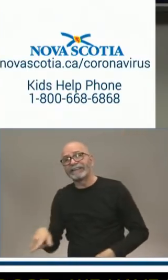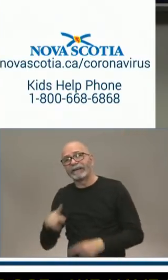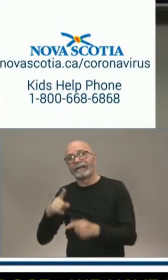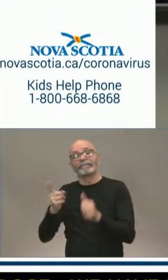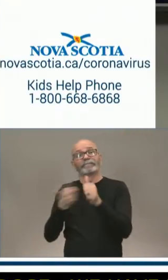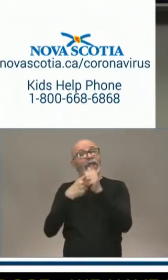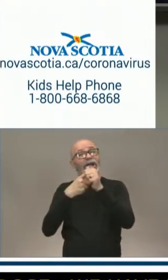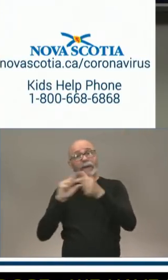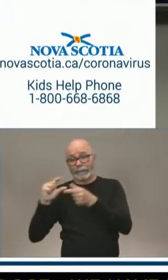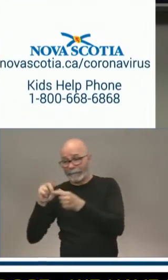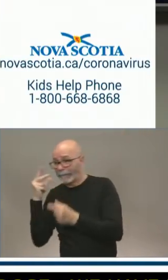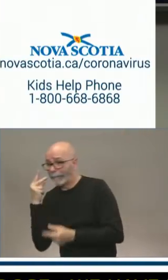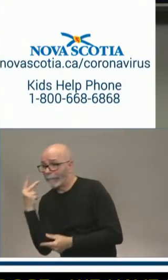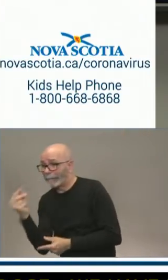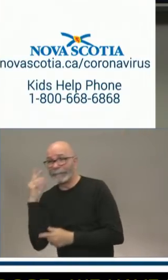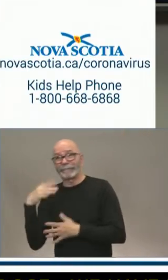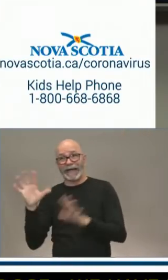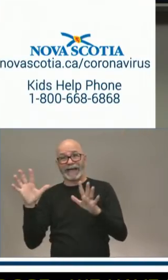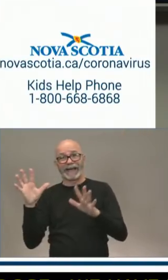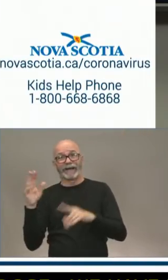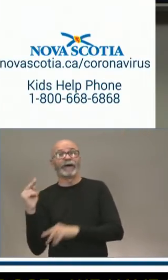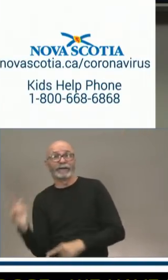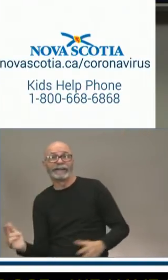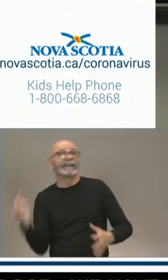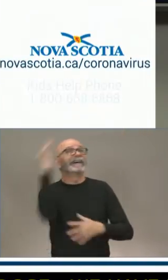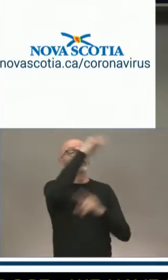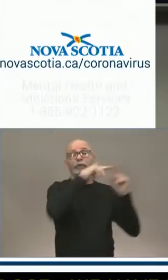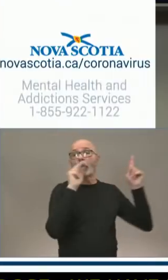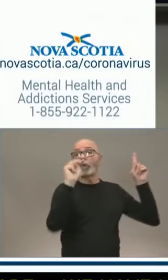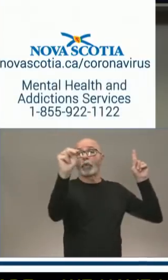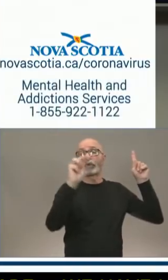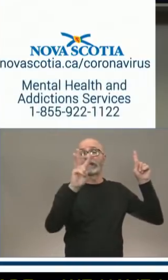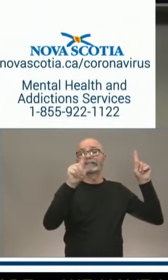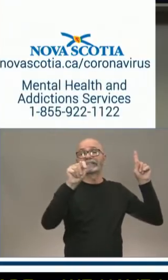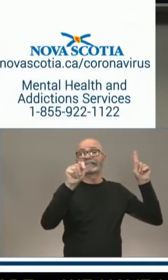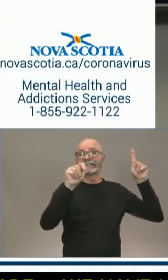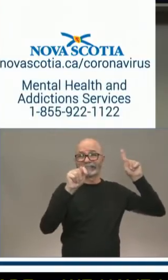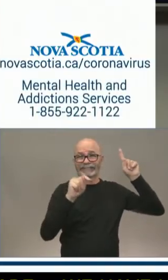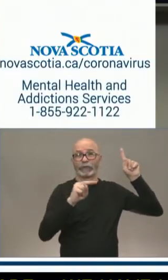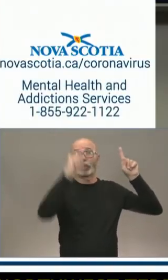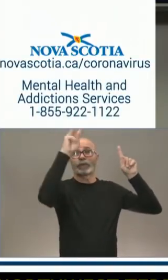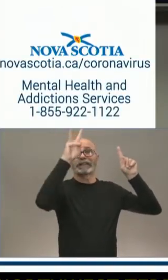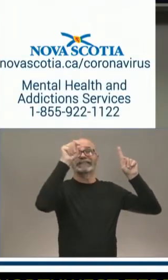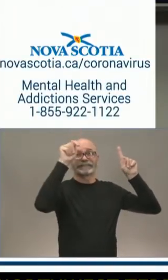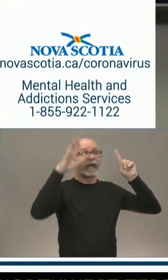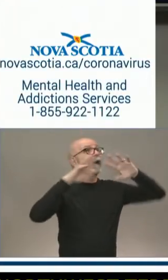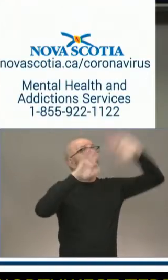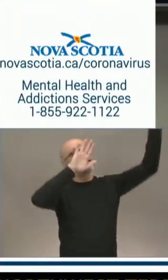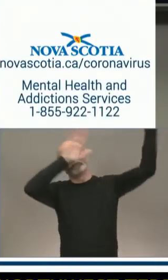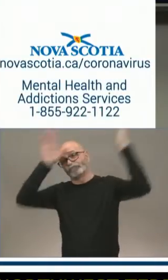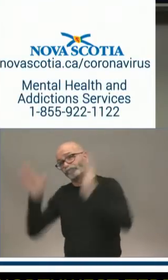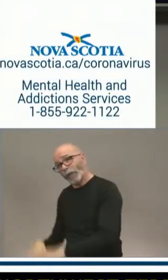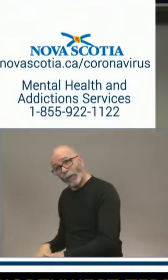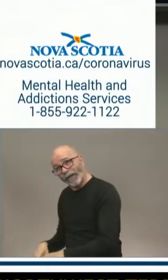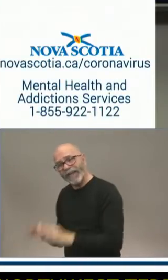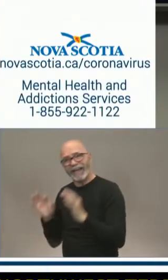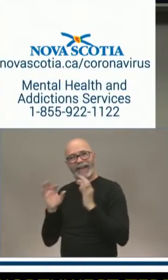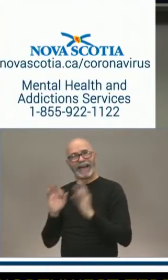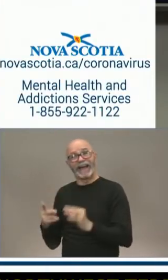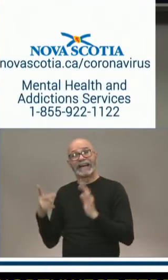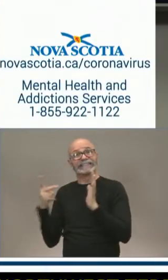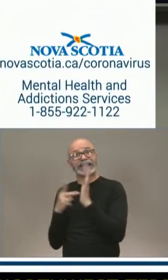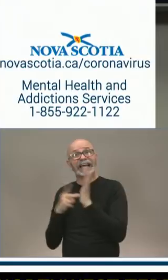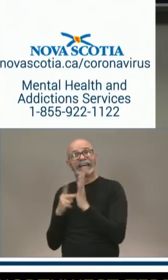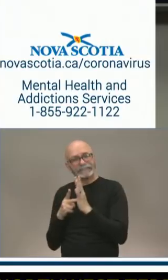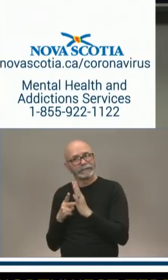as a healthcare worker in the Northwest Territories. They're now off on a period of off work. They're back here in Nova Scotia. They're due for their second dose of vaccine. We've